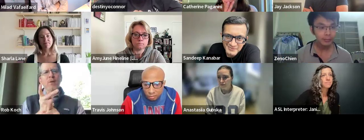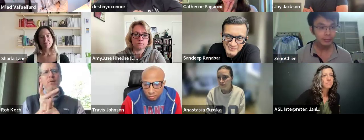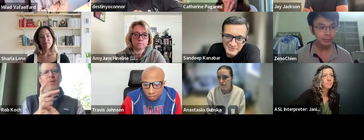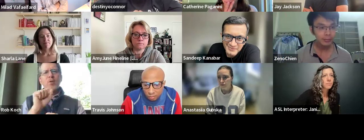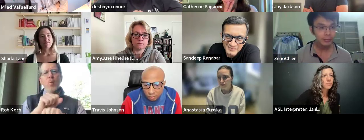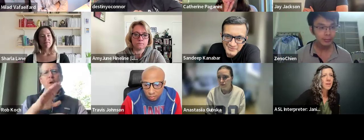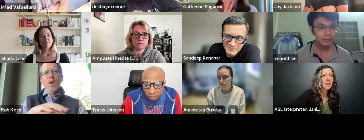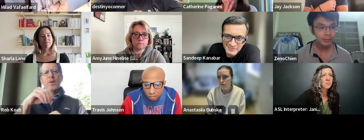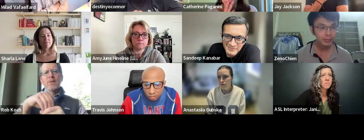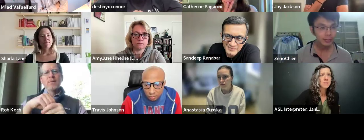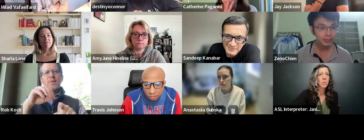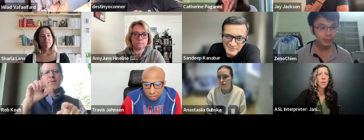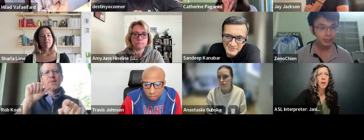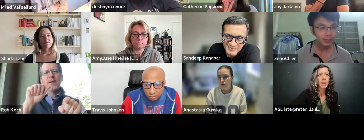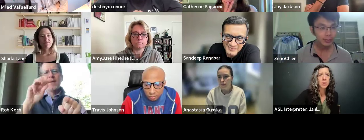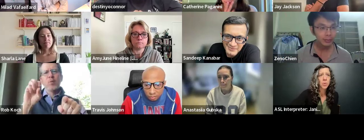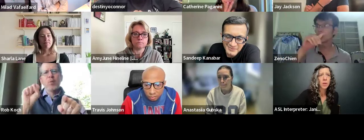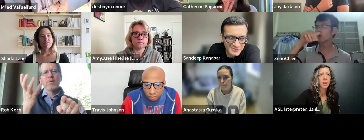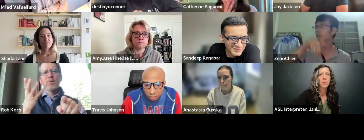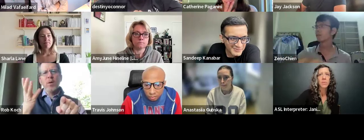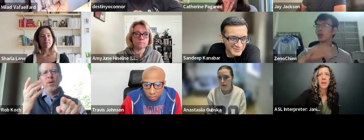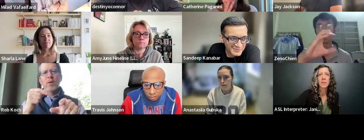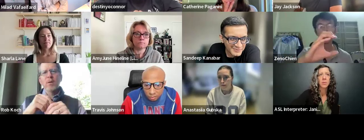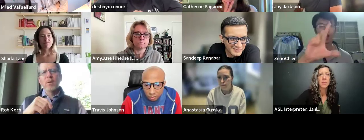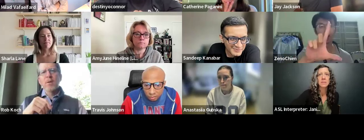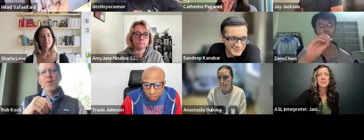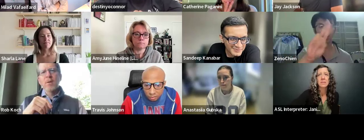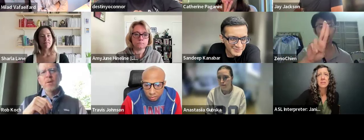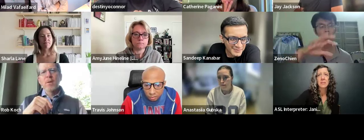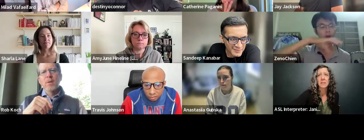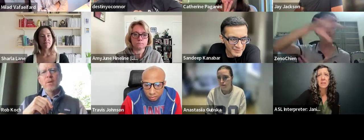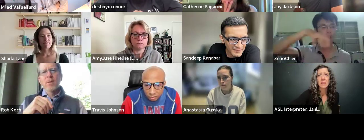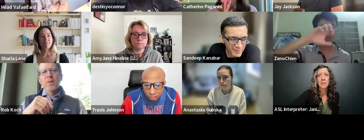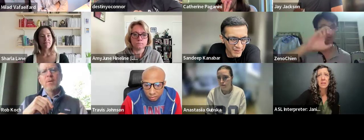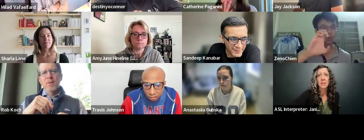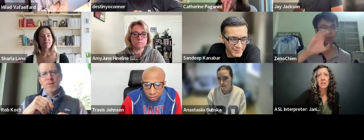it. And Rob saying, what product are you working on within AWS?